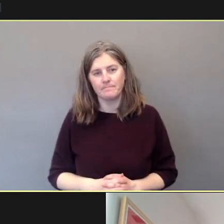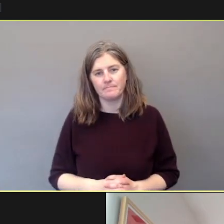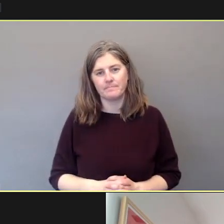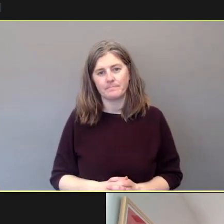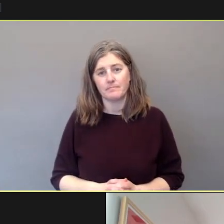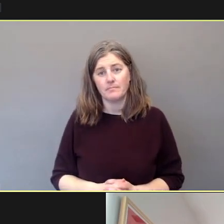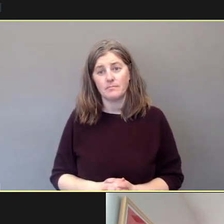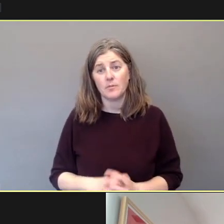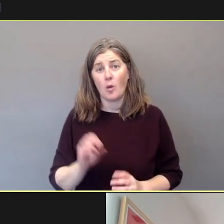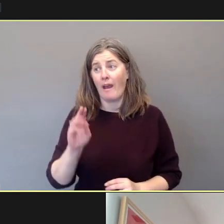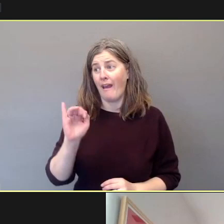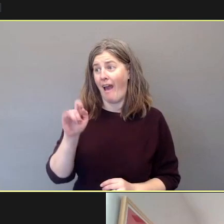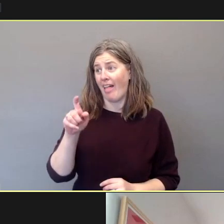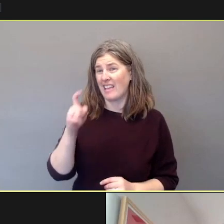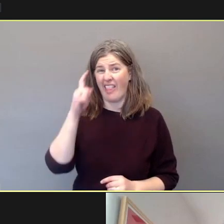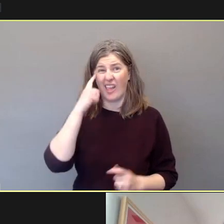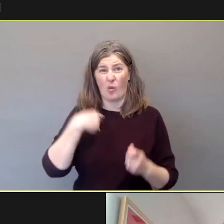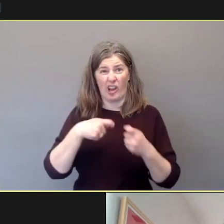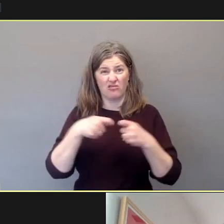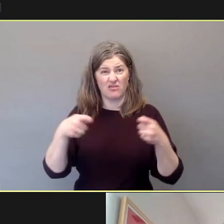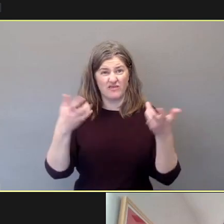Okay, Alex, I think we're done.